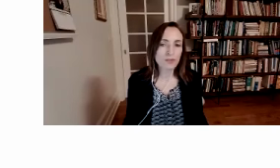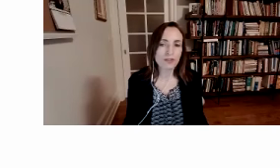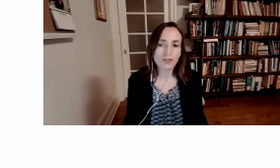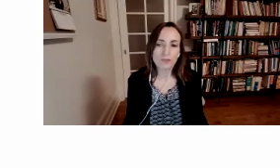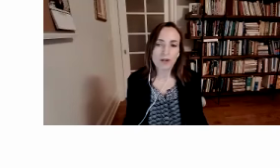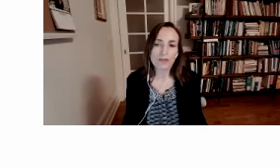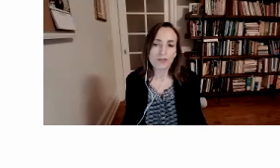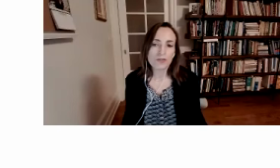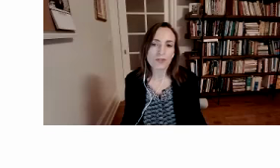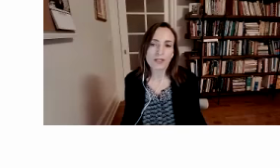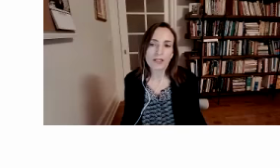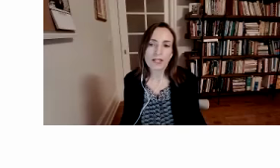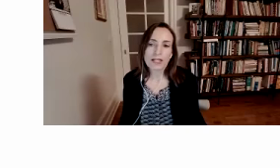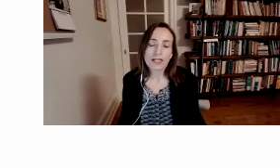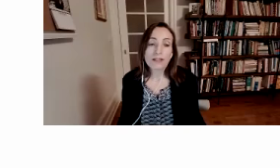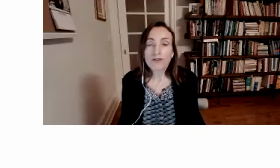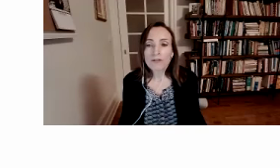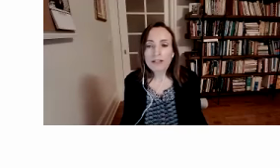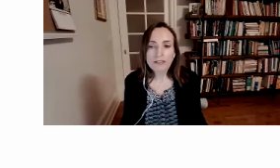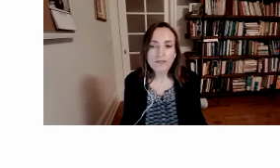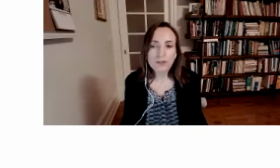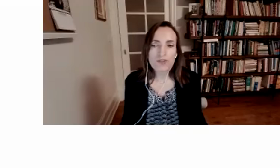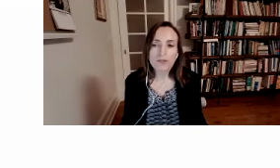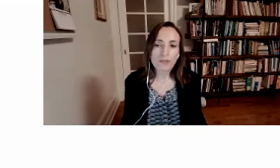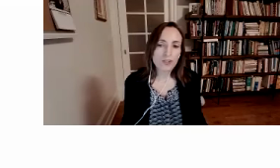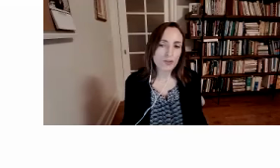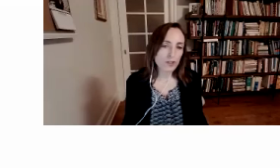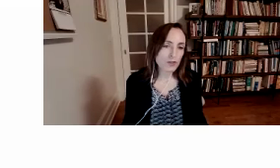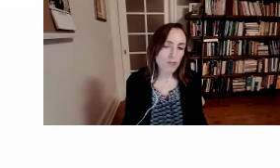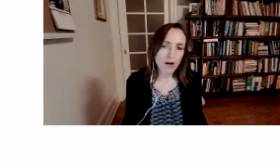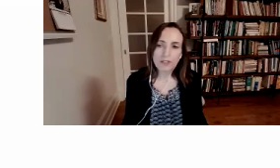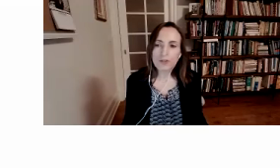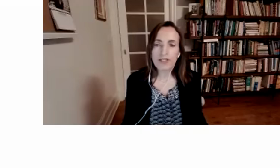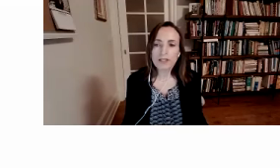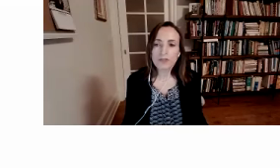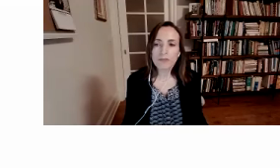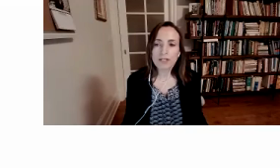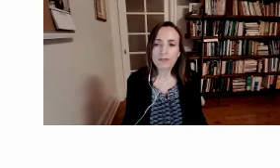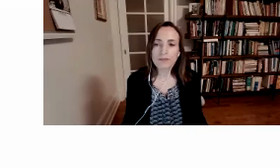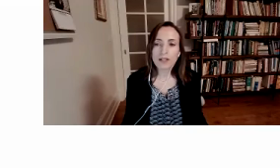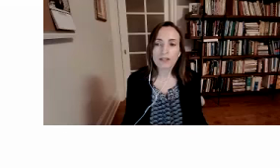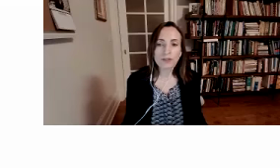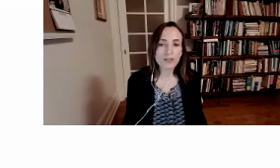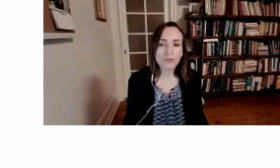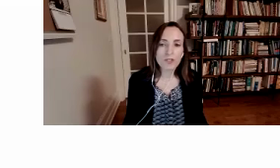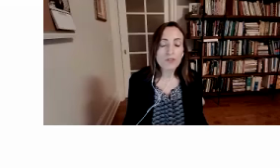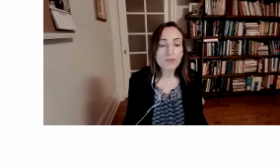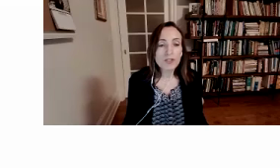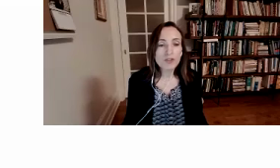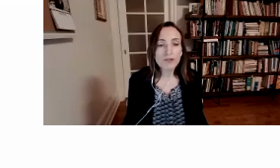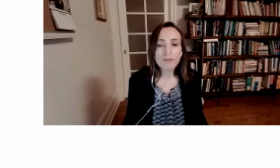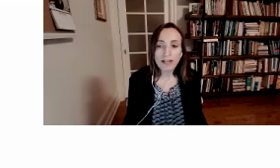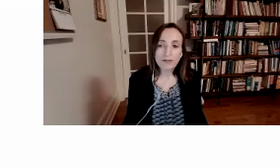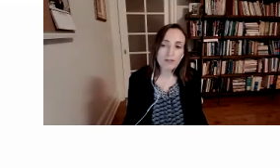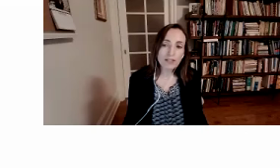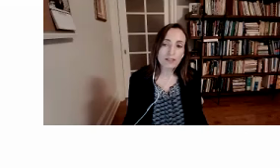internalized production of prominence. The greater influence of information structure on prominence ratings made from auditorily perceived